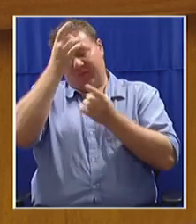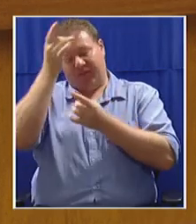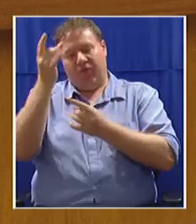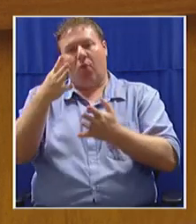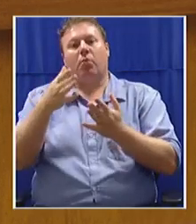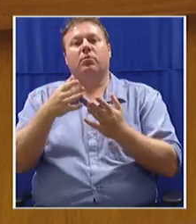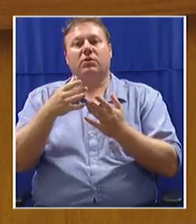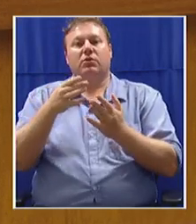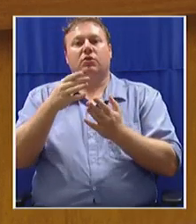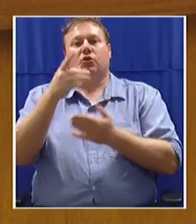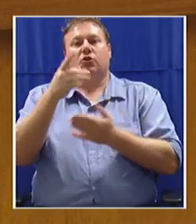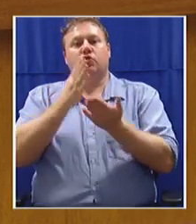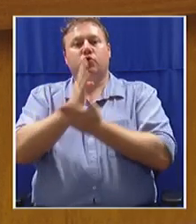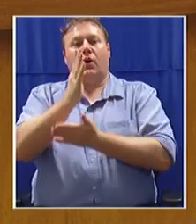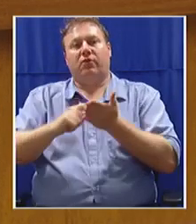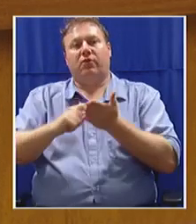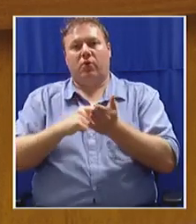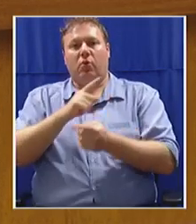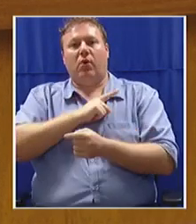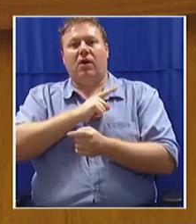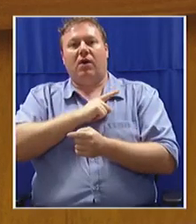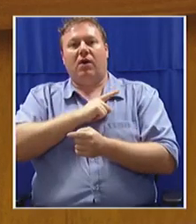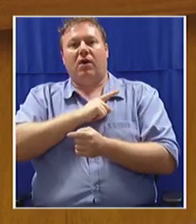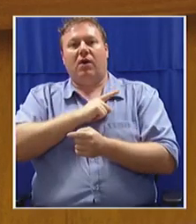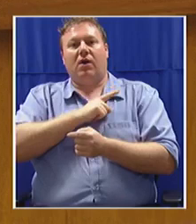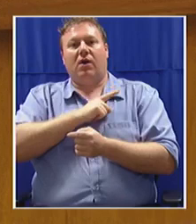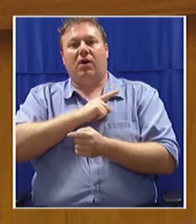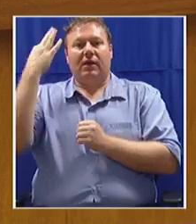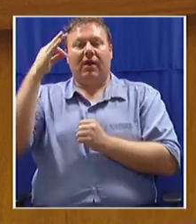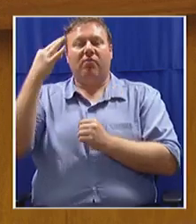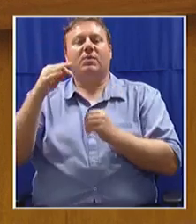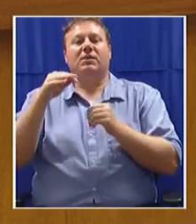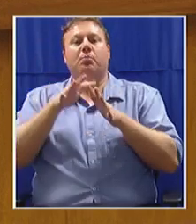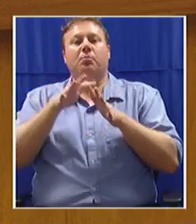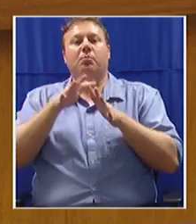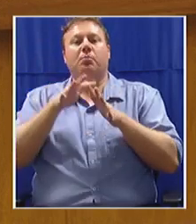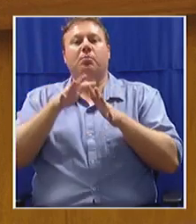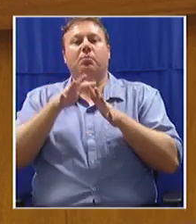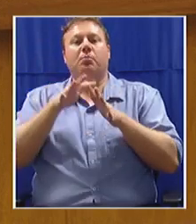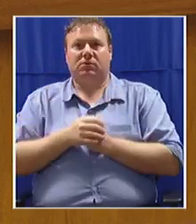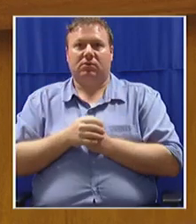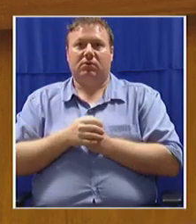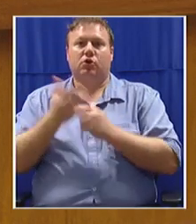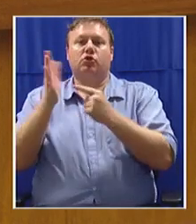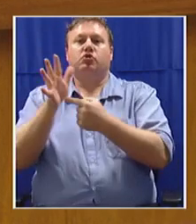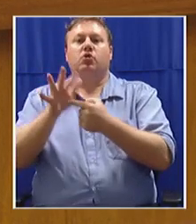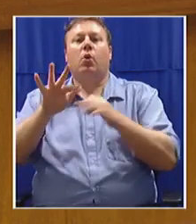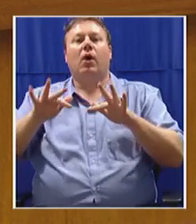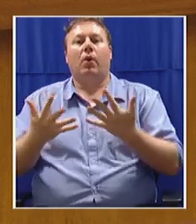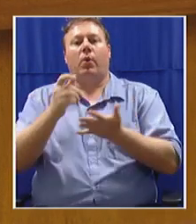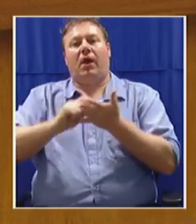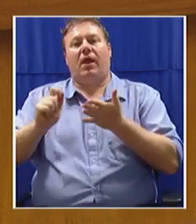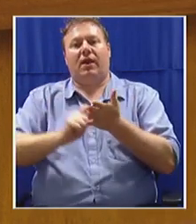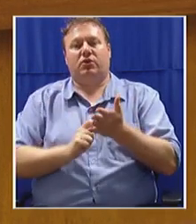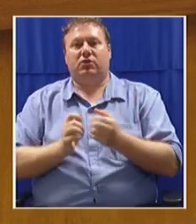in a democracy, government is based on the will of the people, which is expressed through elections. The